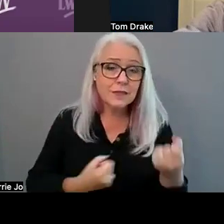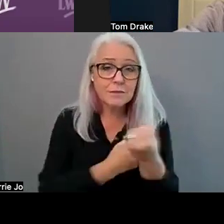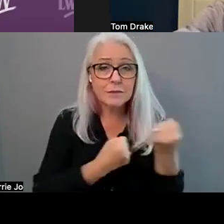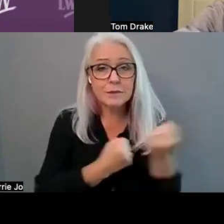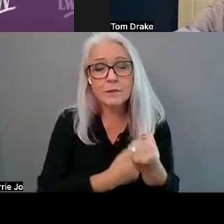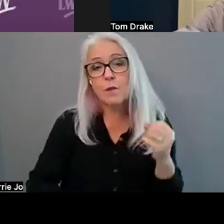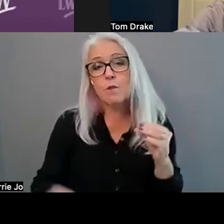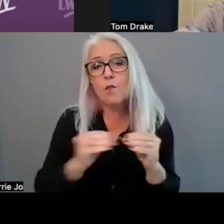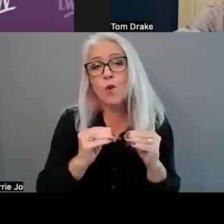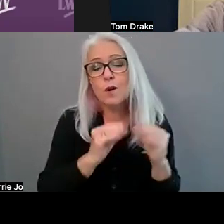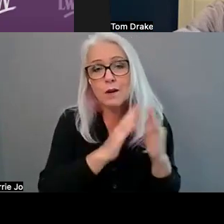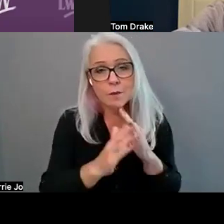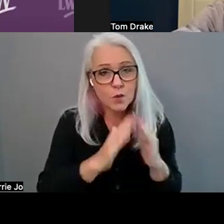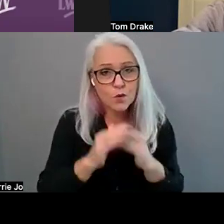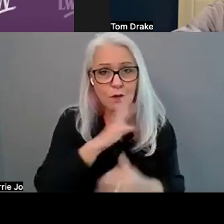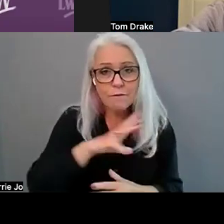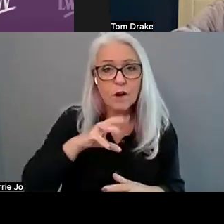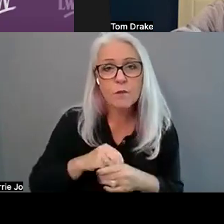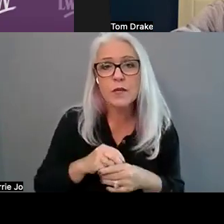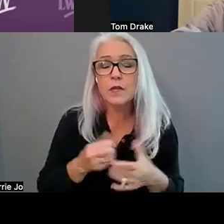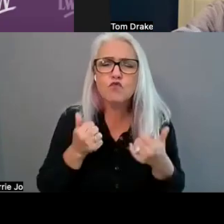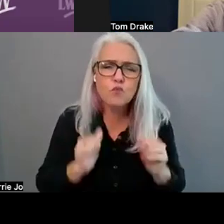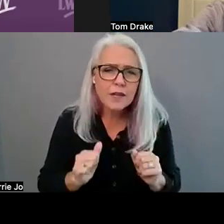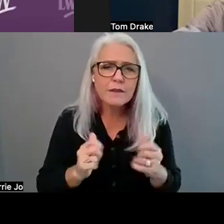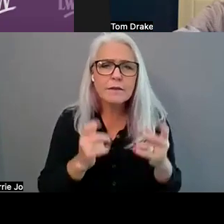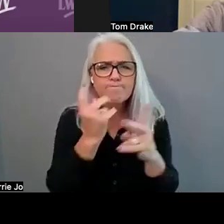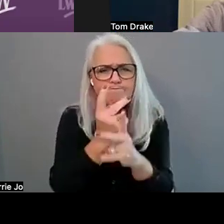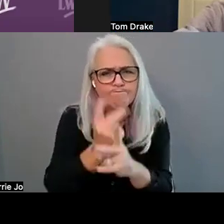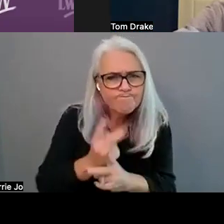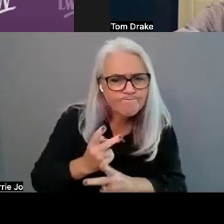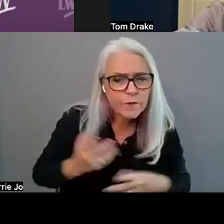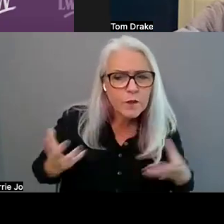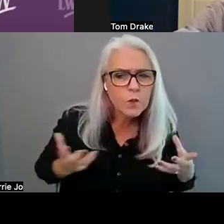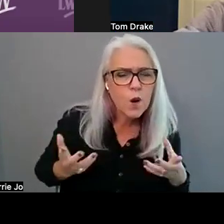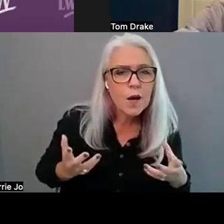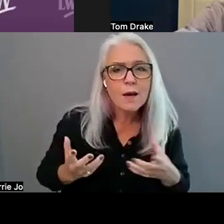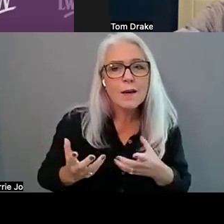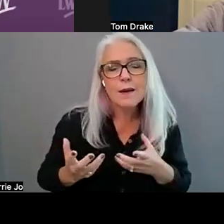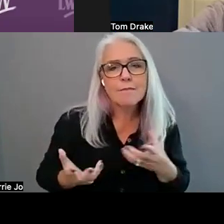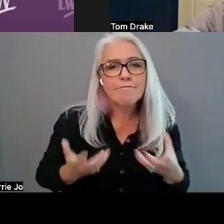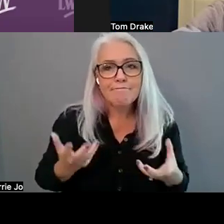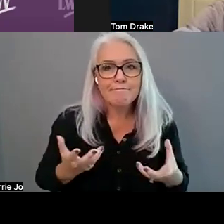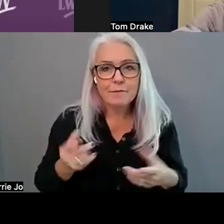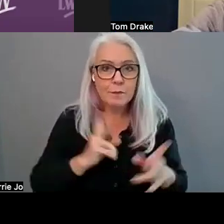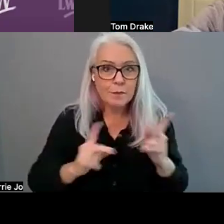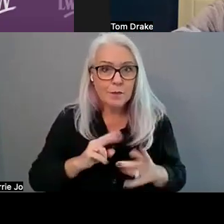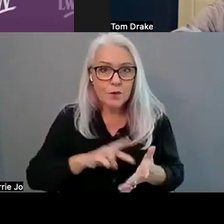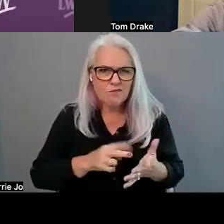community involvement in really trying to get to the bottom of what it is that people mean. I